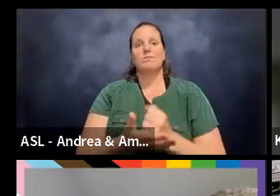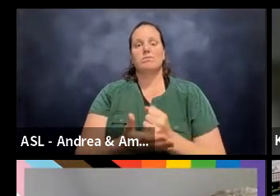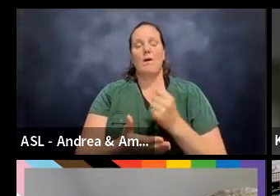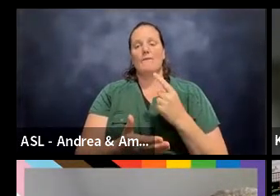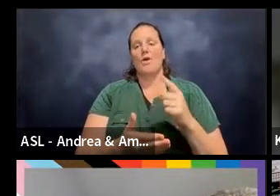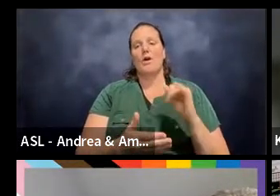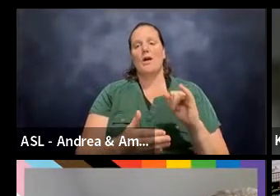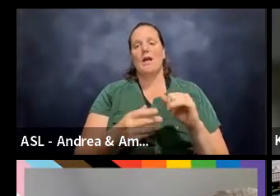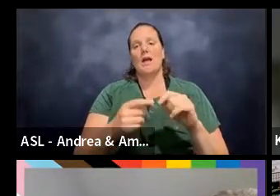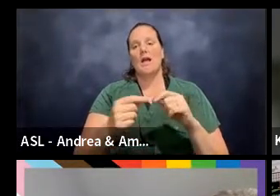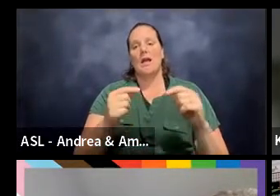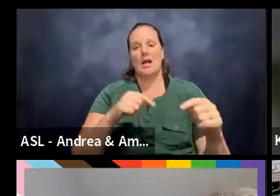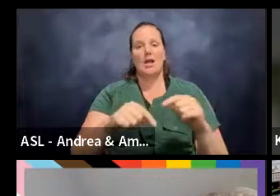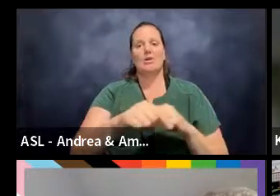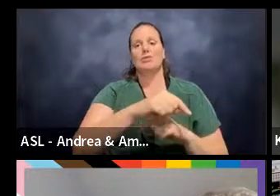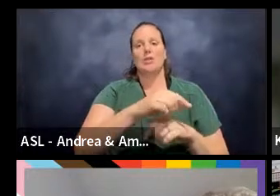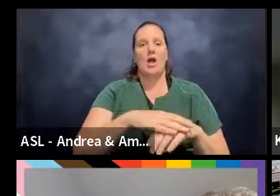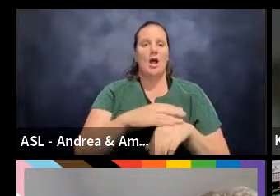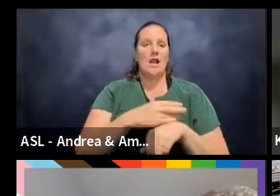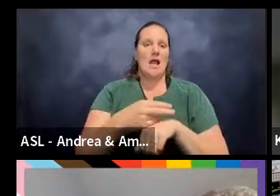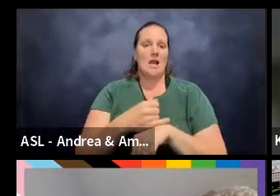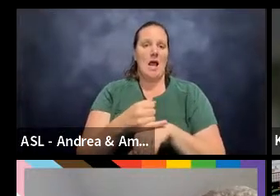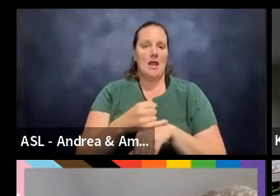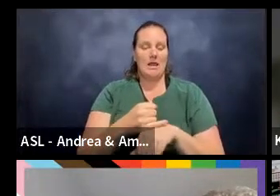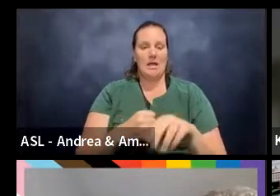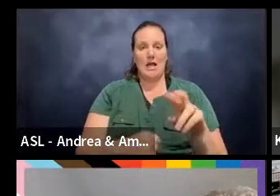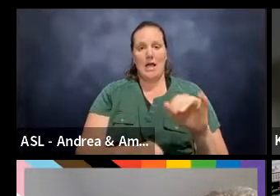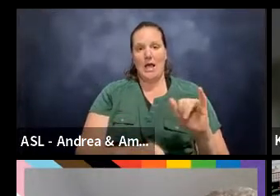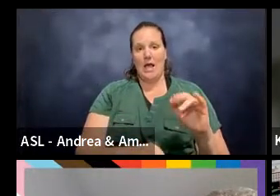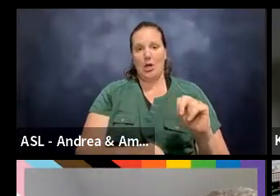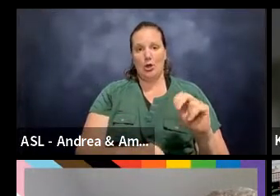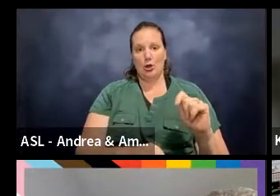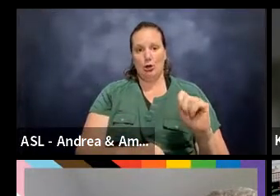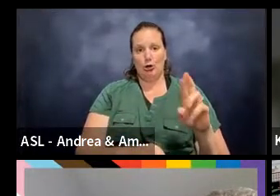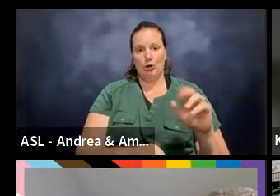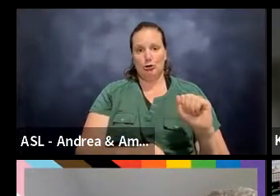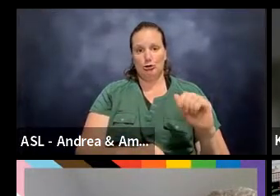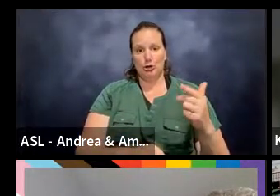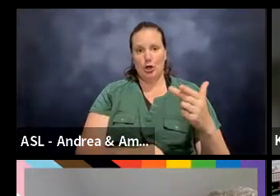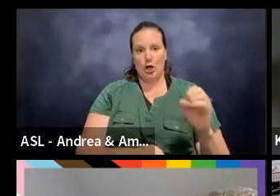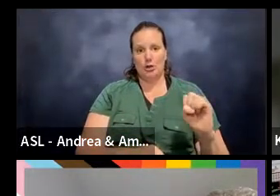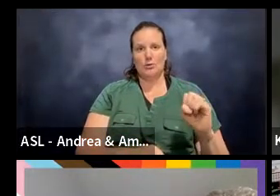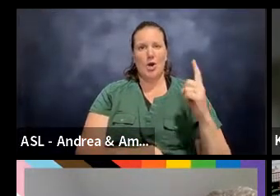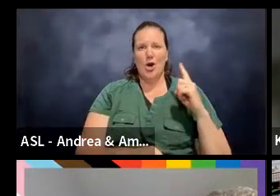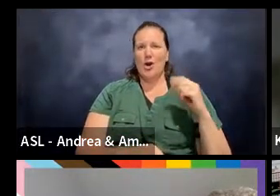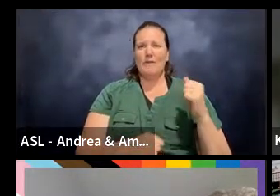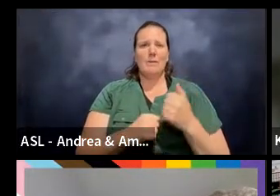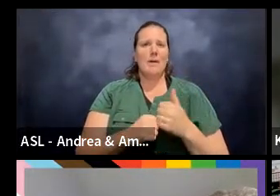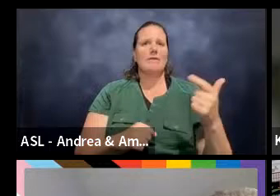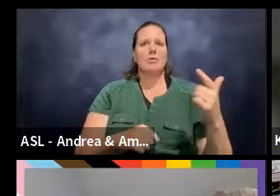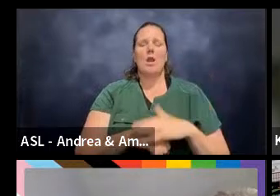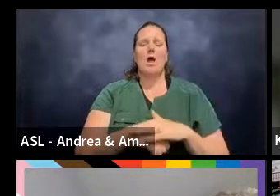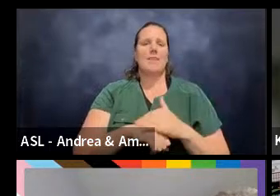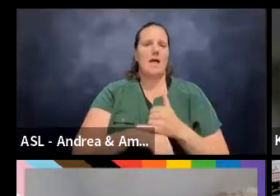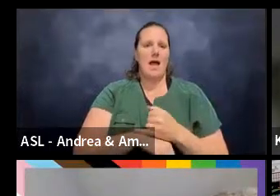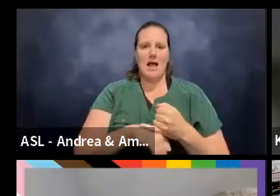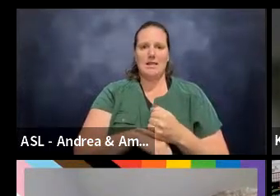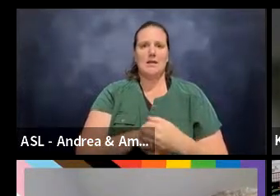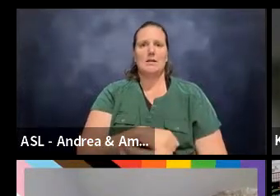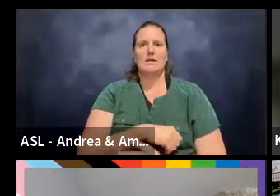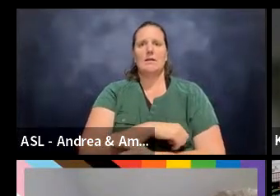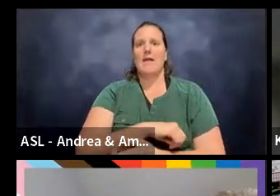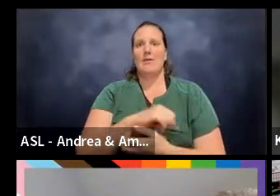interchange on Hayden Island. We heard from everybody on the island that the